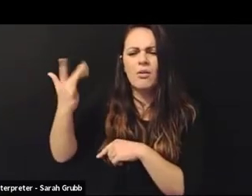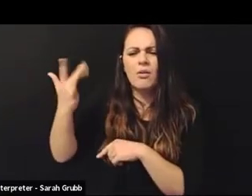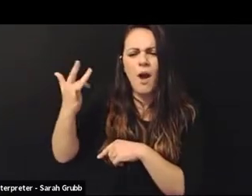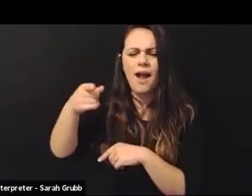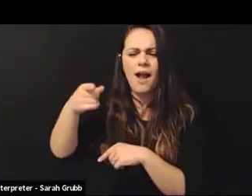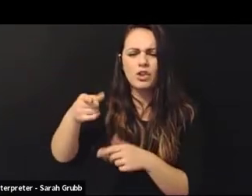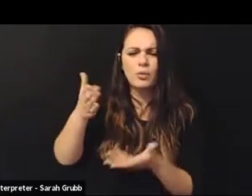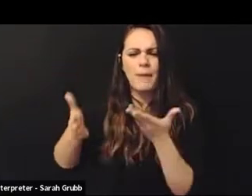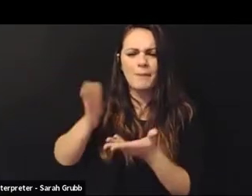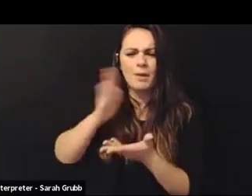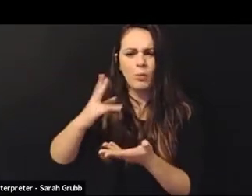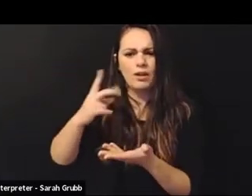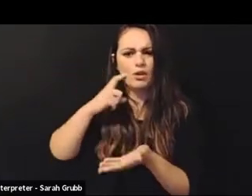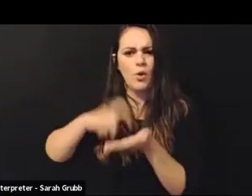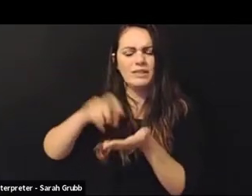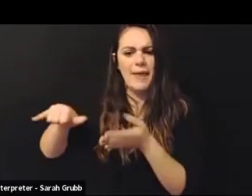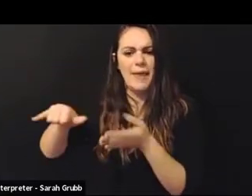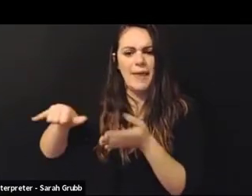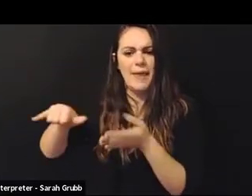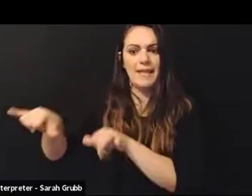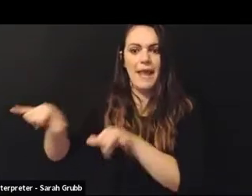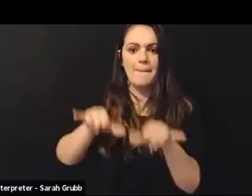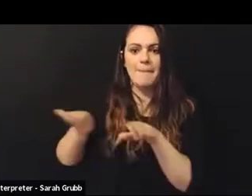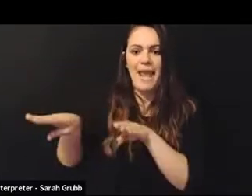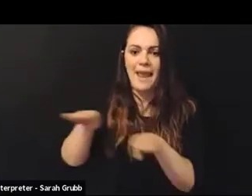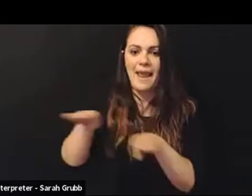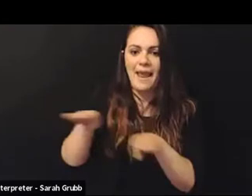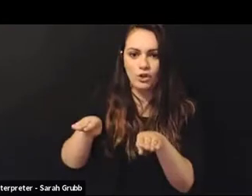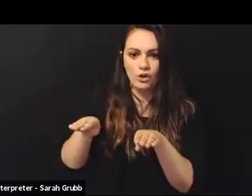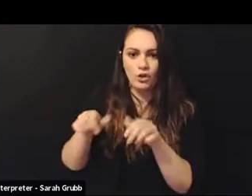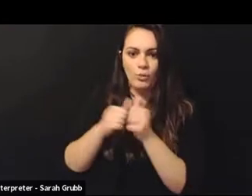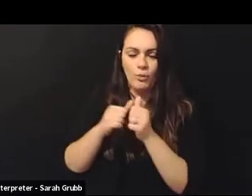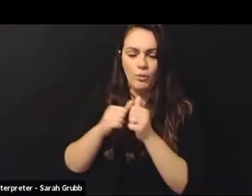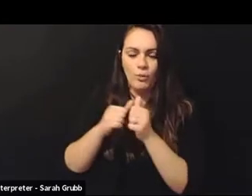who's deafblind, but we explained it through